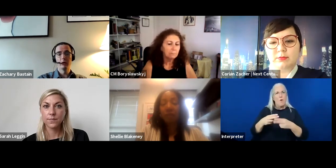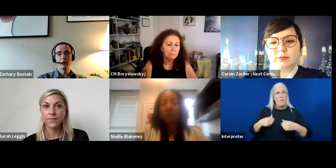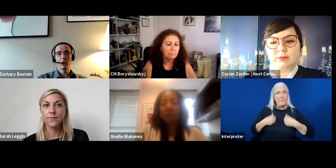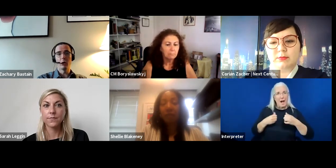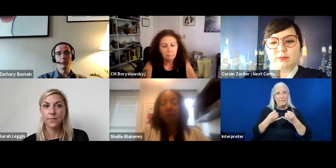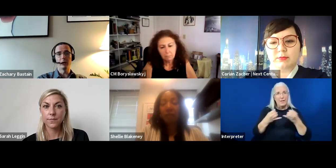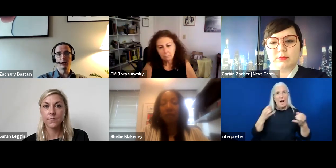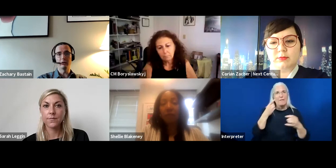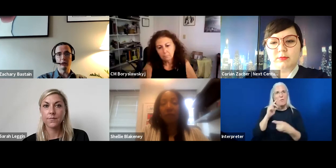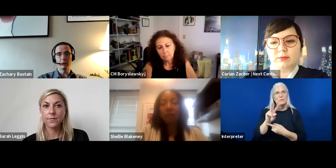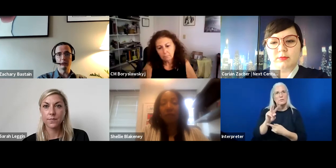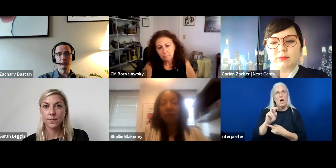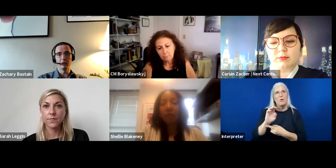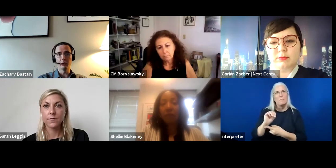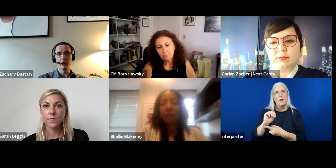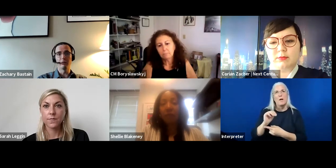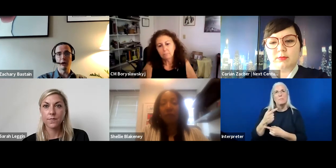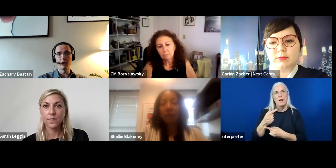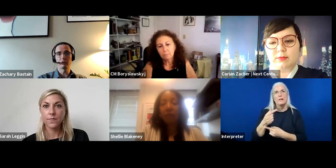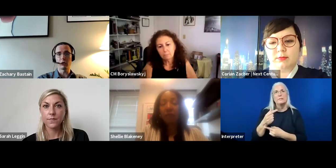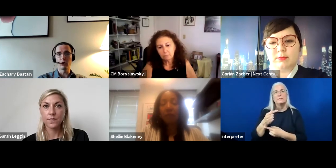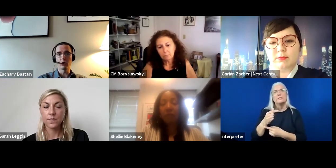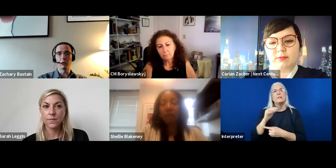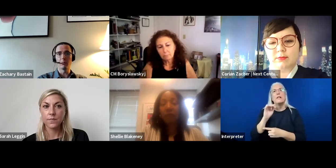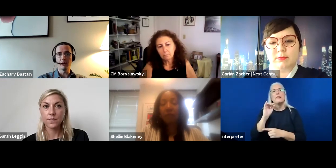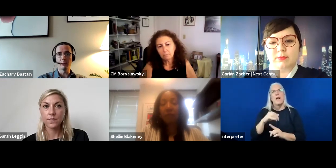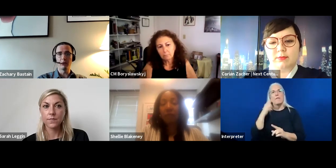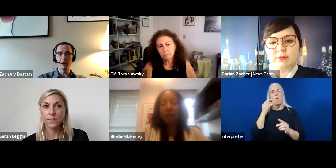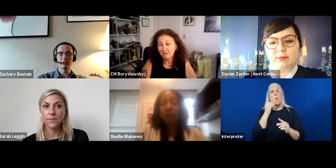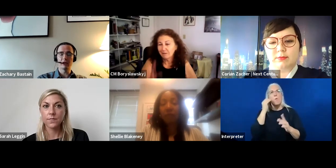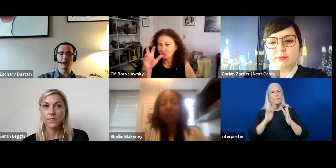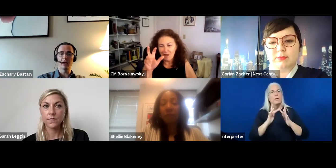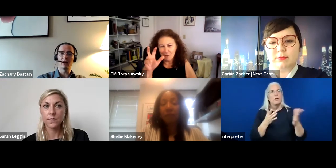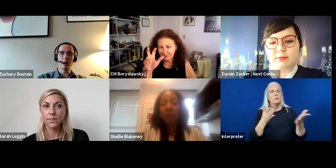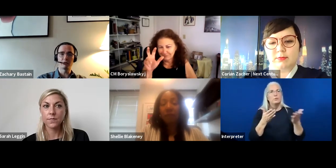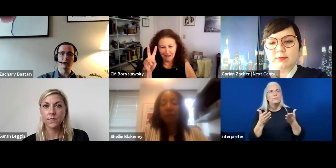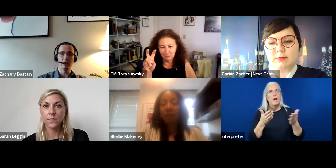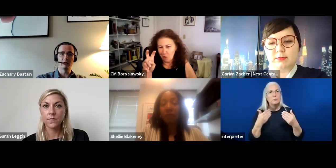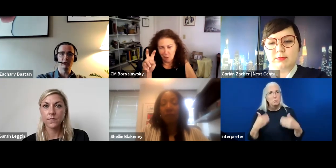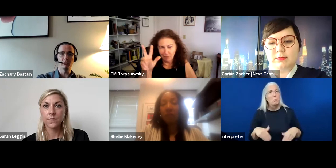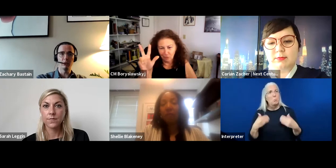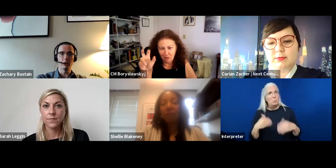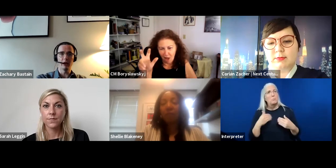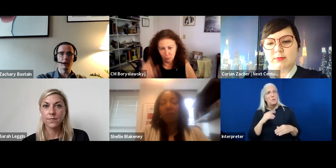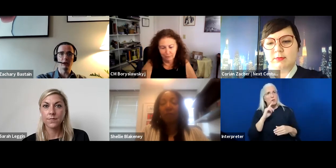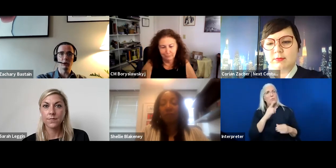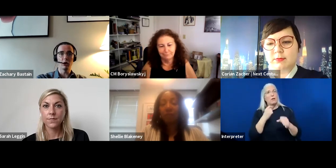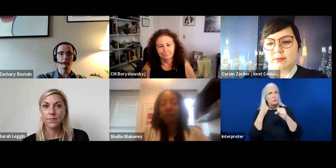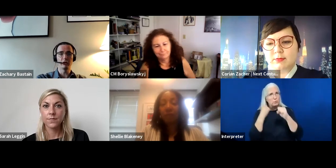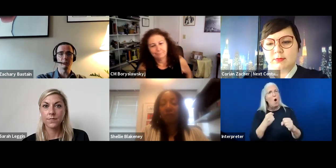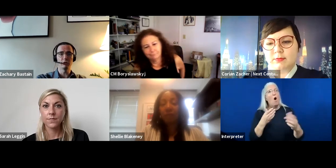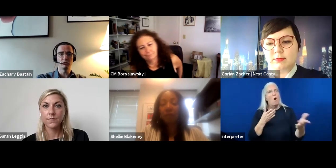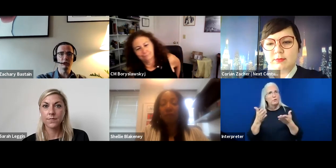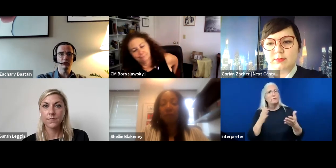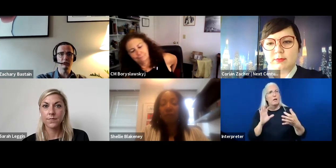down home internet service. So a very strong, robust internet option available at a low